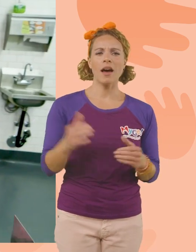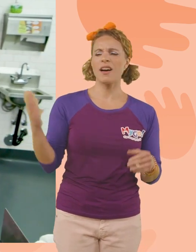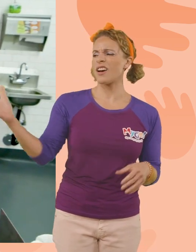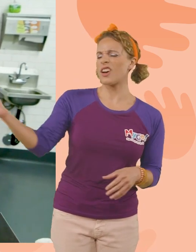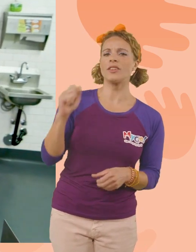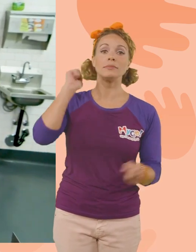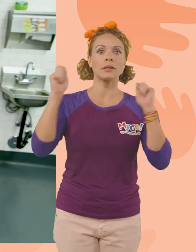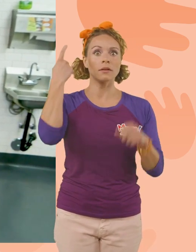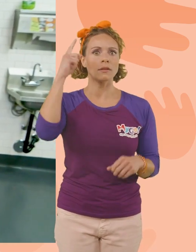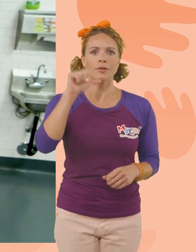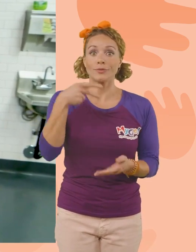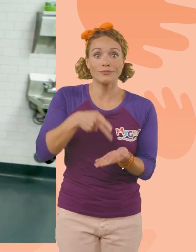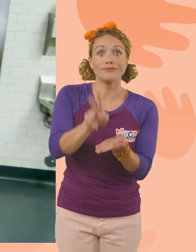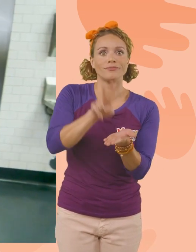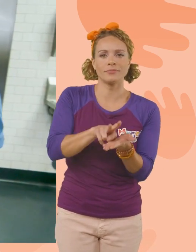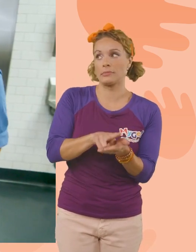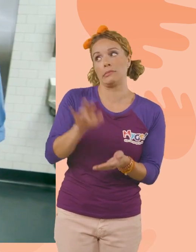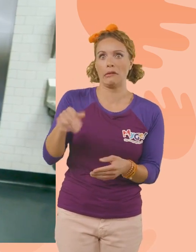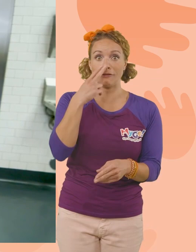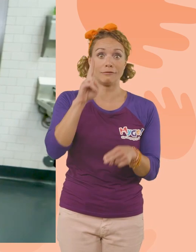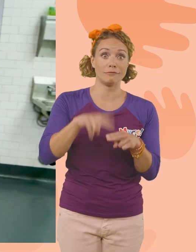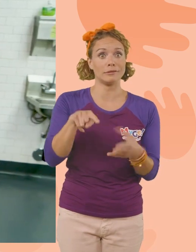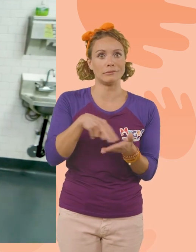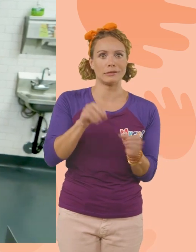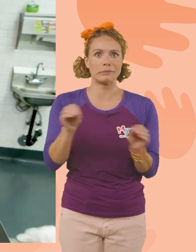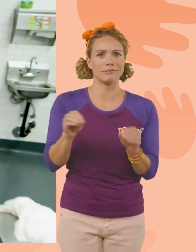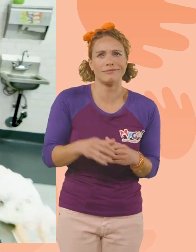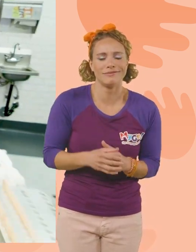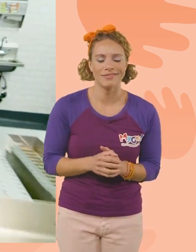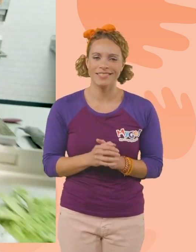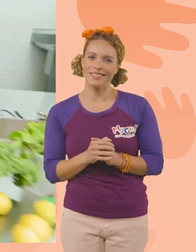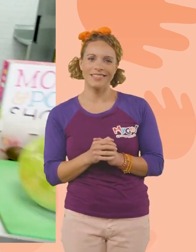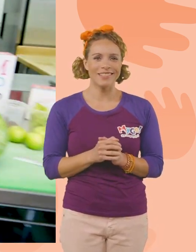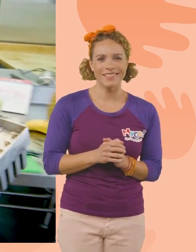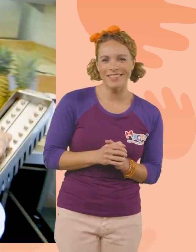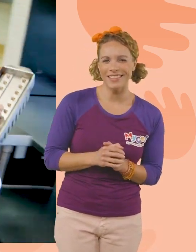towel so we don't slip on it. That'll make a fun dance move. Yeah.